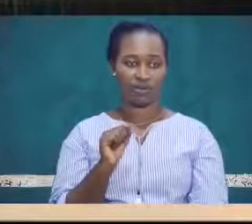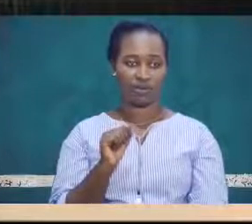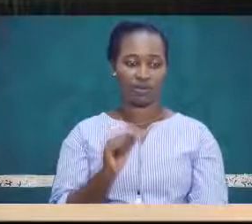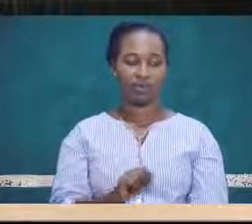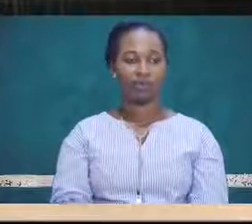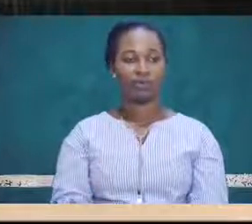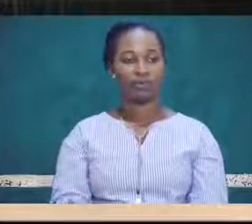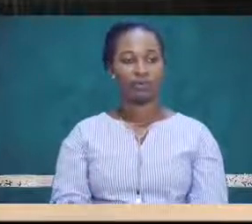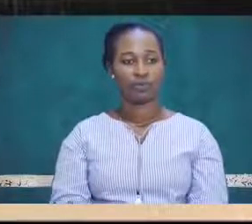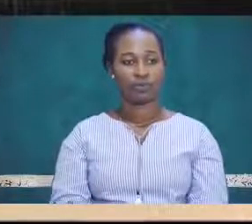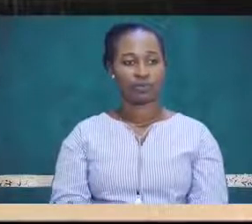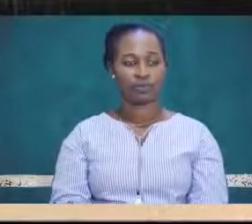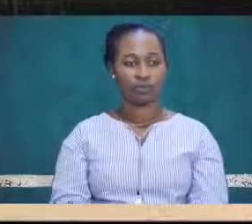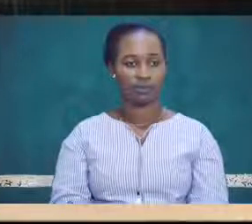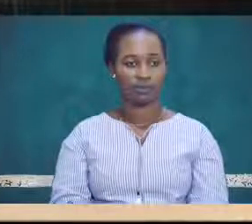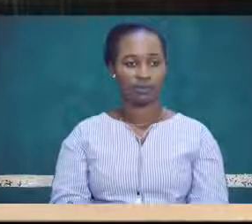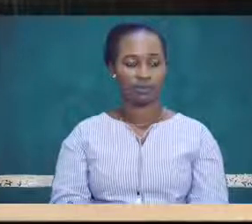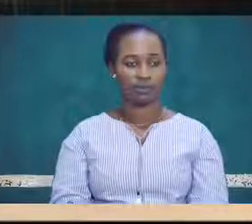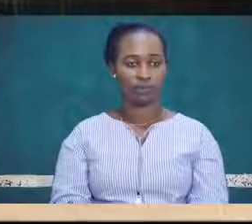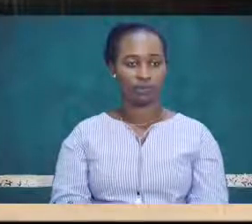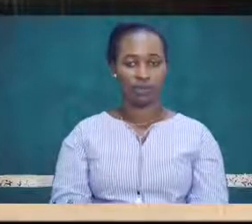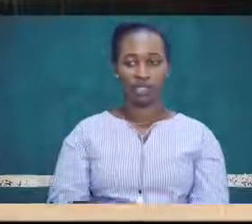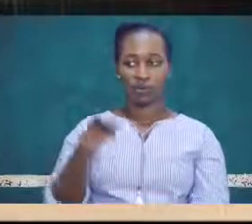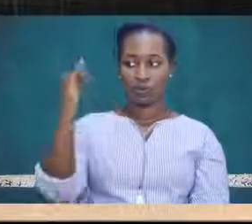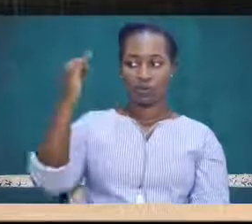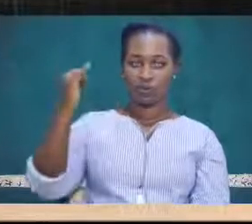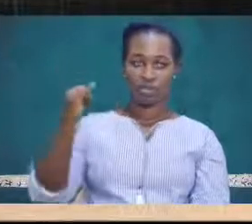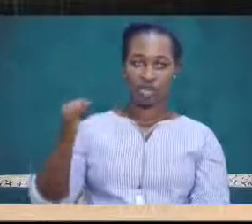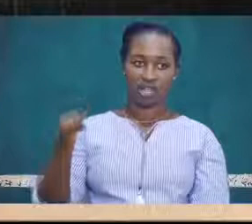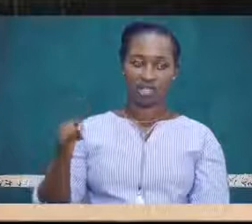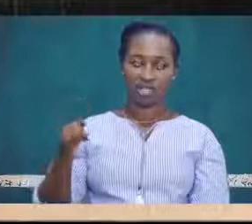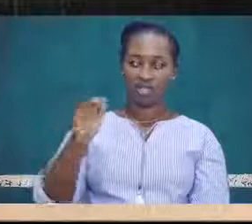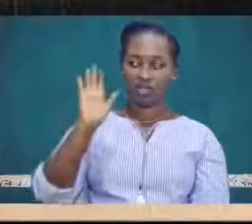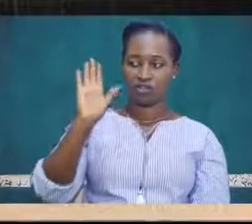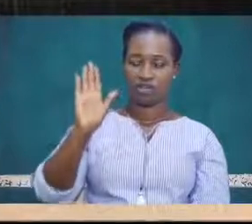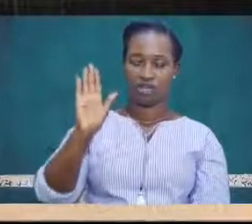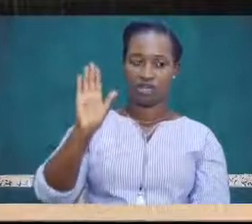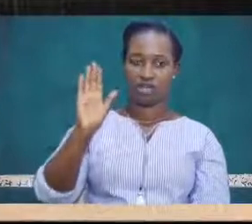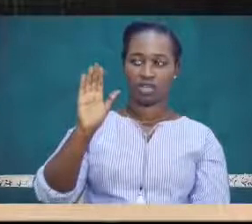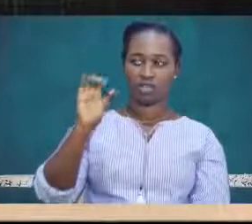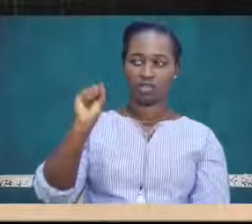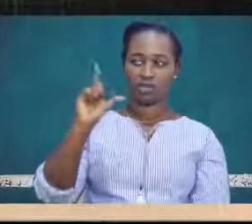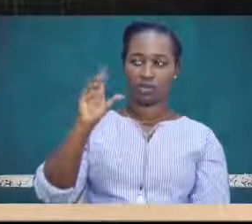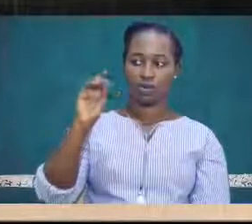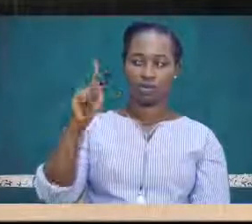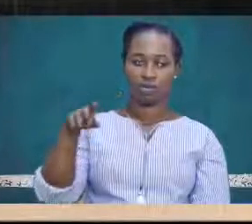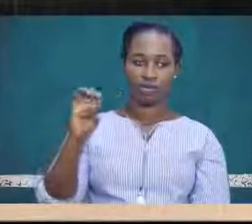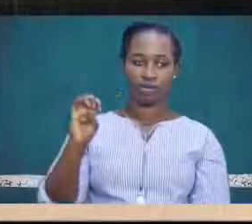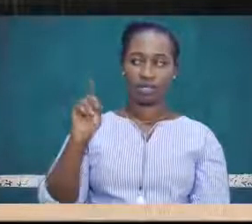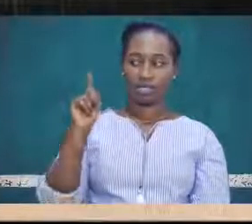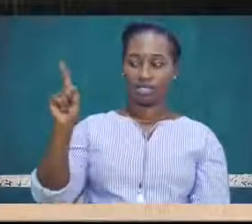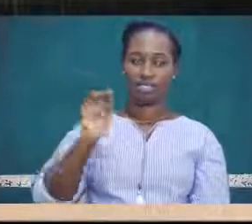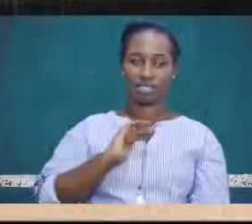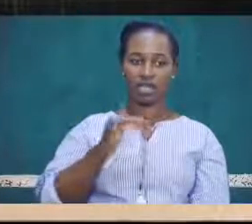So you have to try to sketch. Then you draw your curve. So this is our